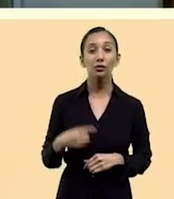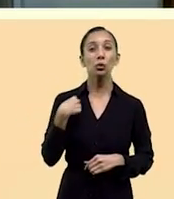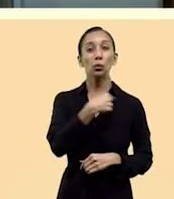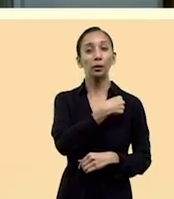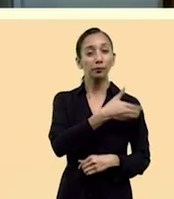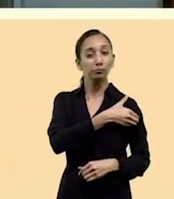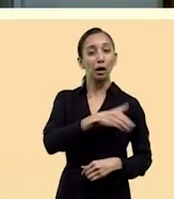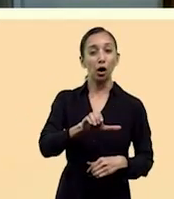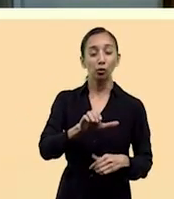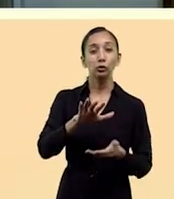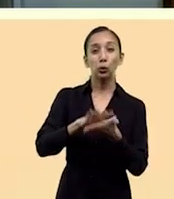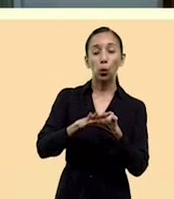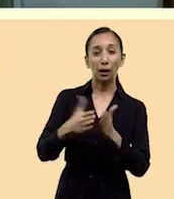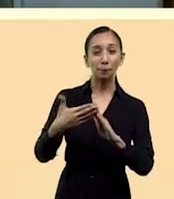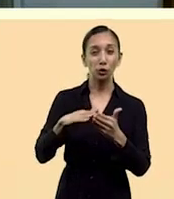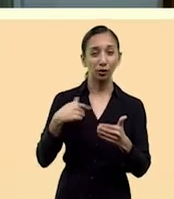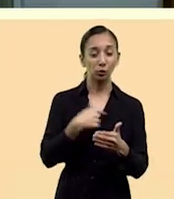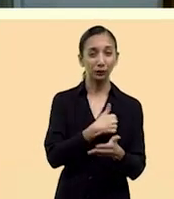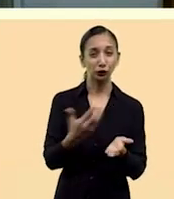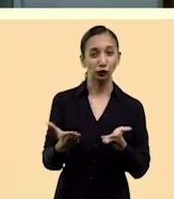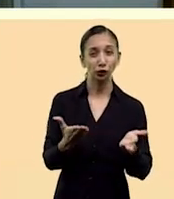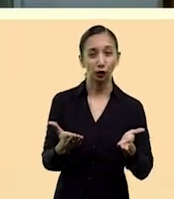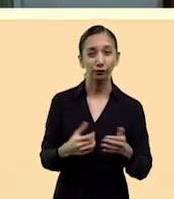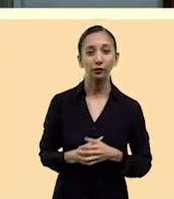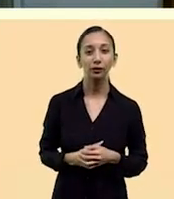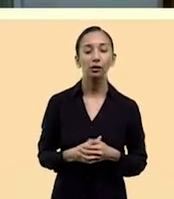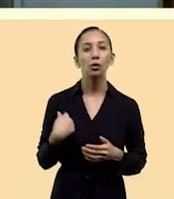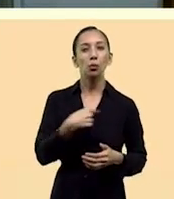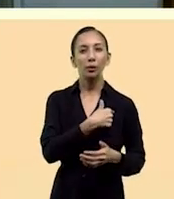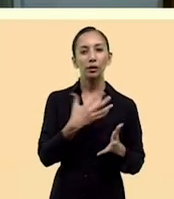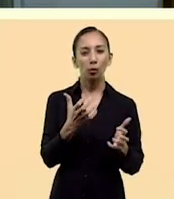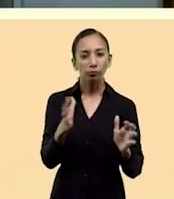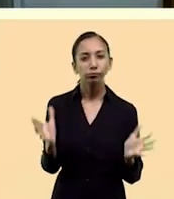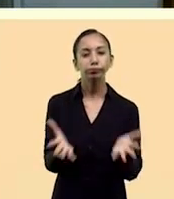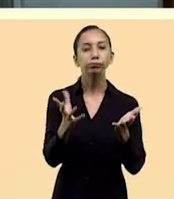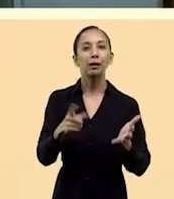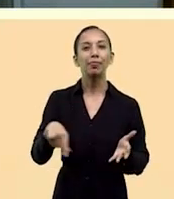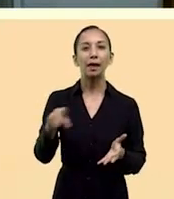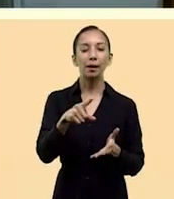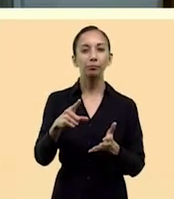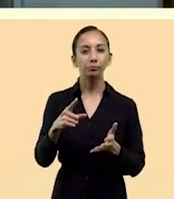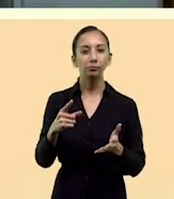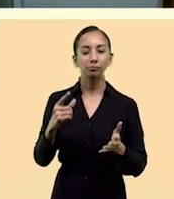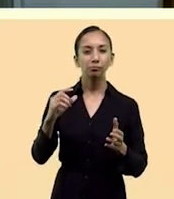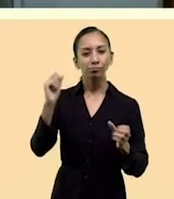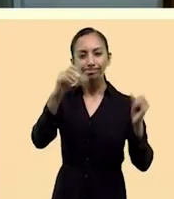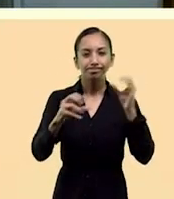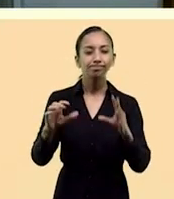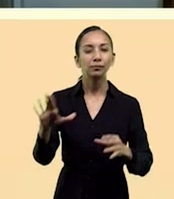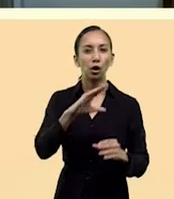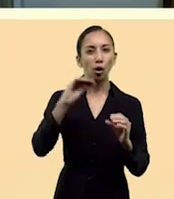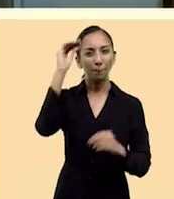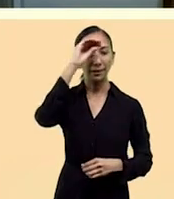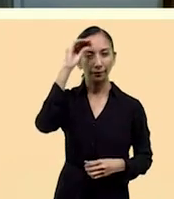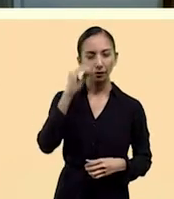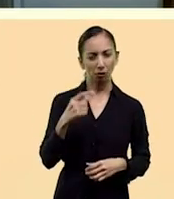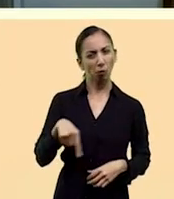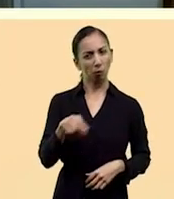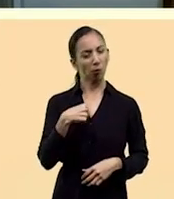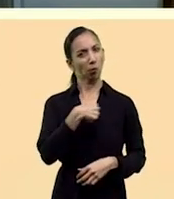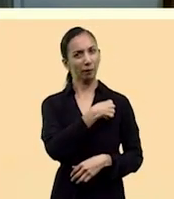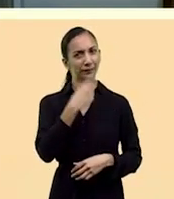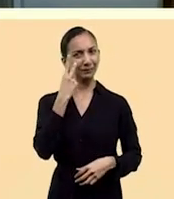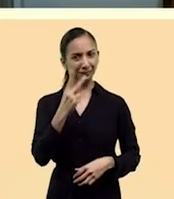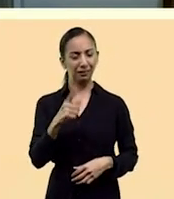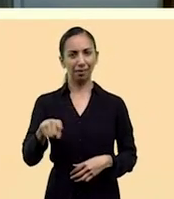schools and the communities we serve. An important part of this is to increase the voice of families in their schools, and you'll see evidence of this in